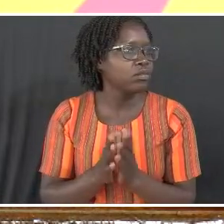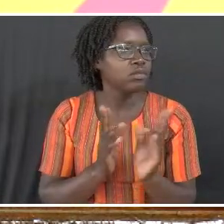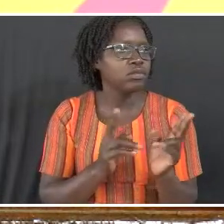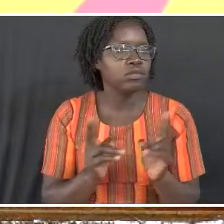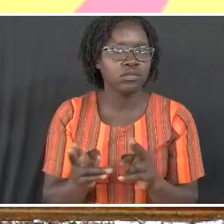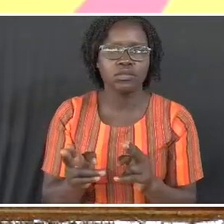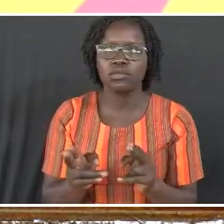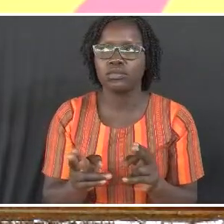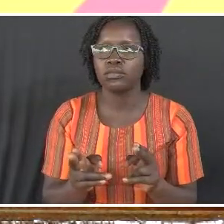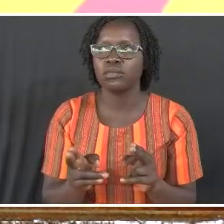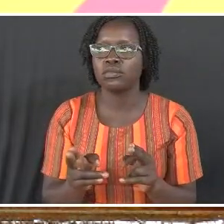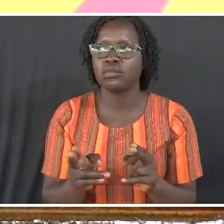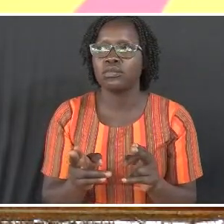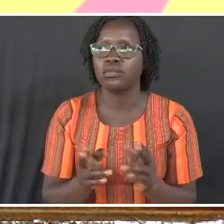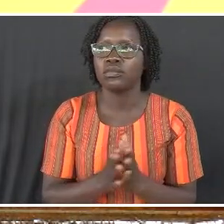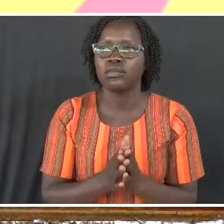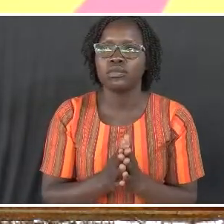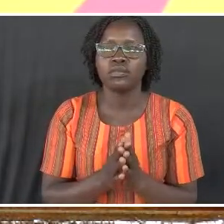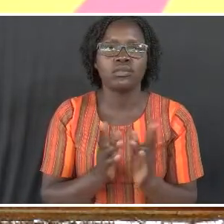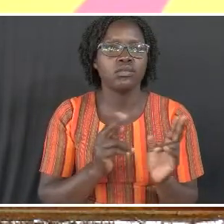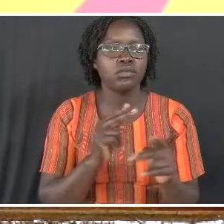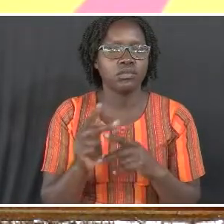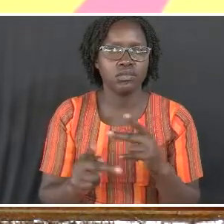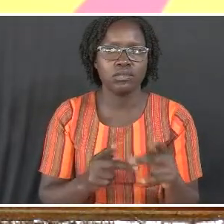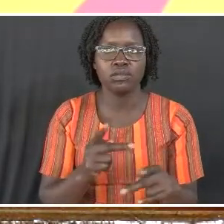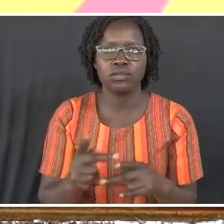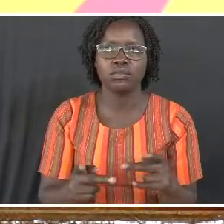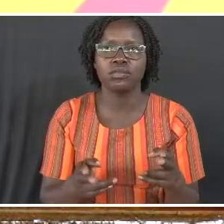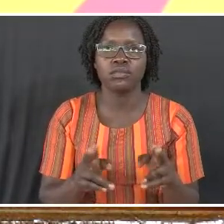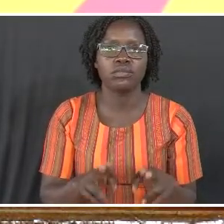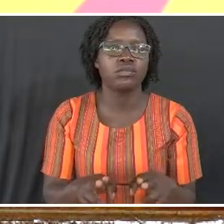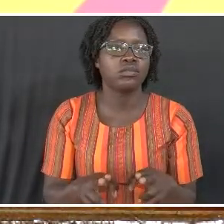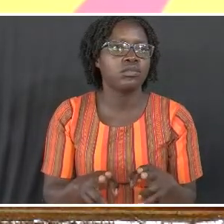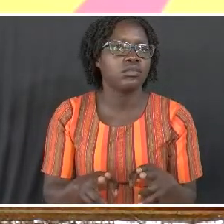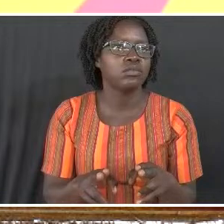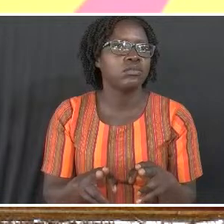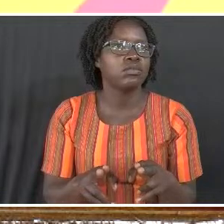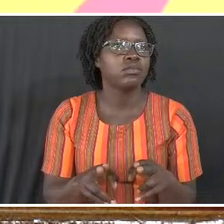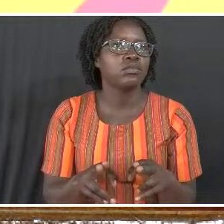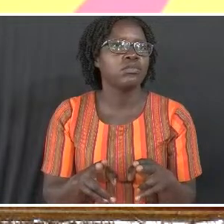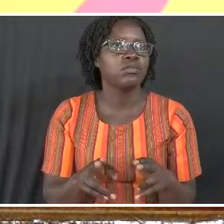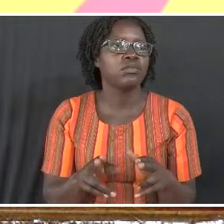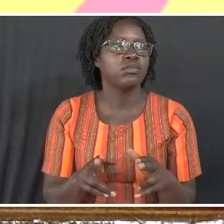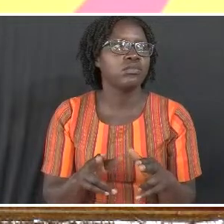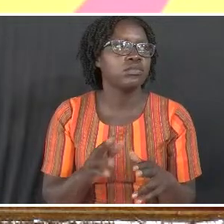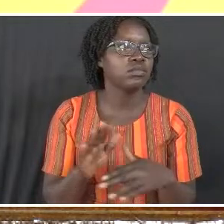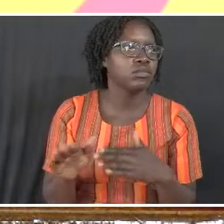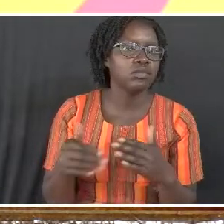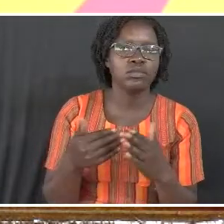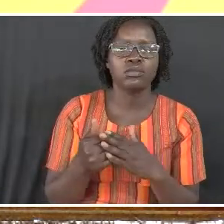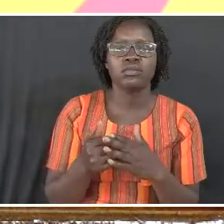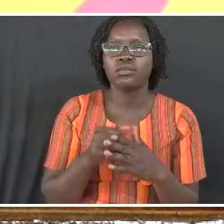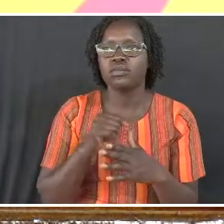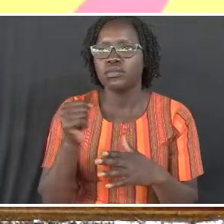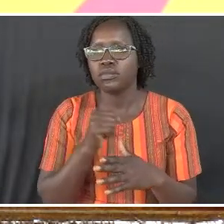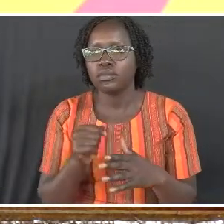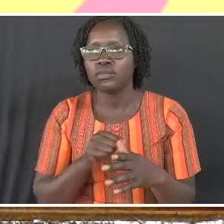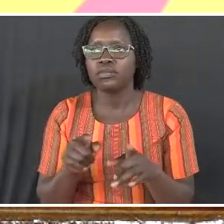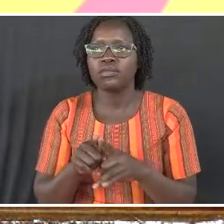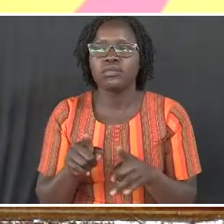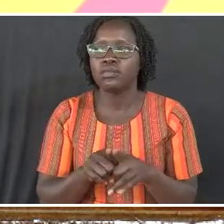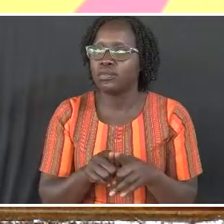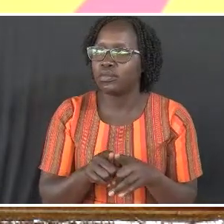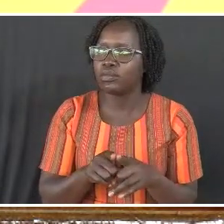normal physiological process. It happens to almost all of us. As we get older, also our gums tend